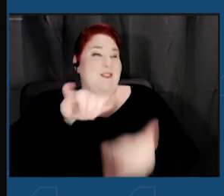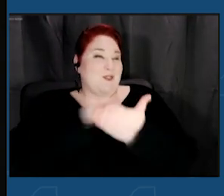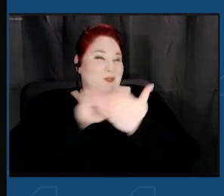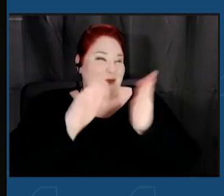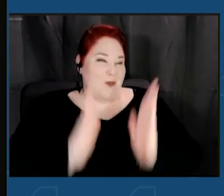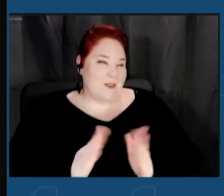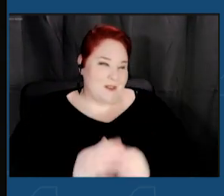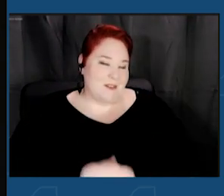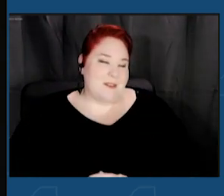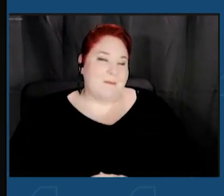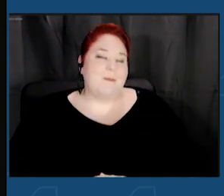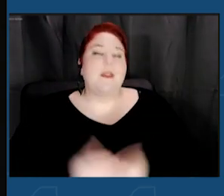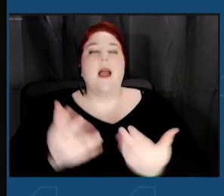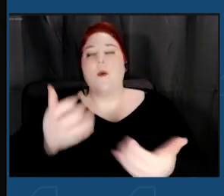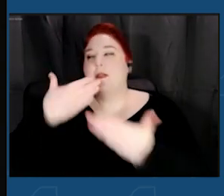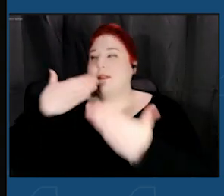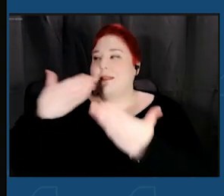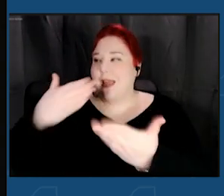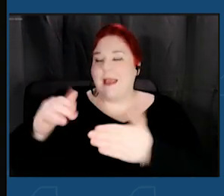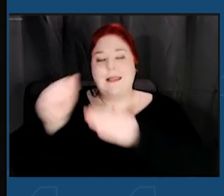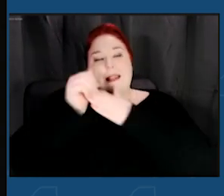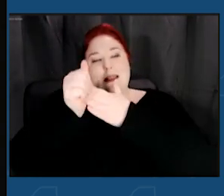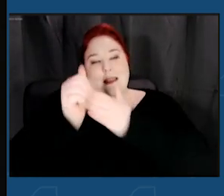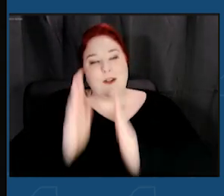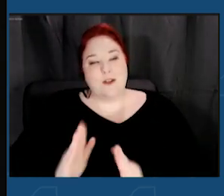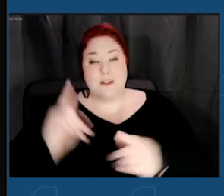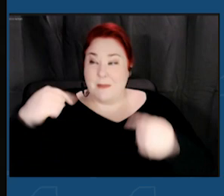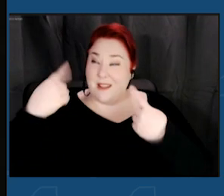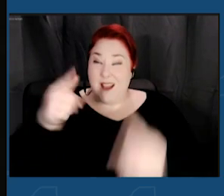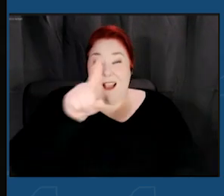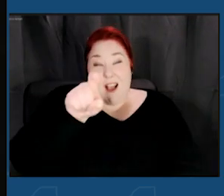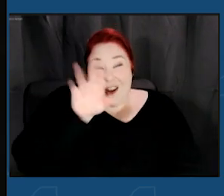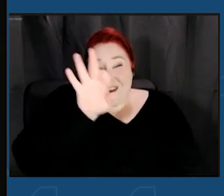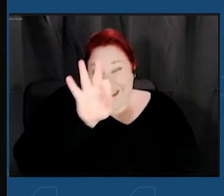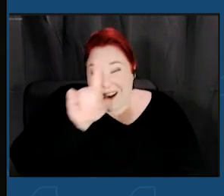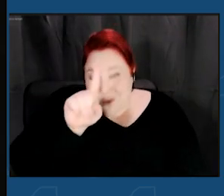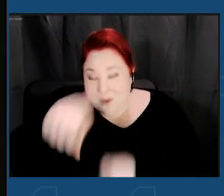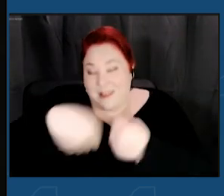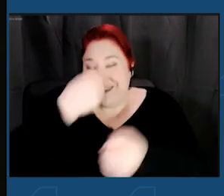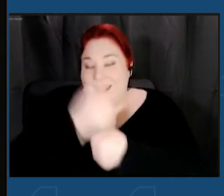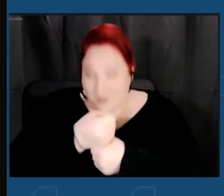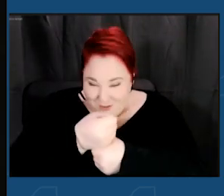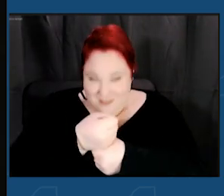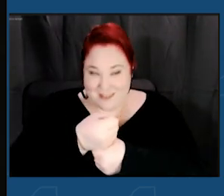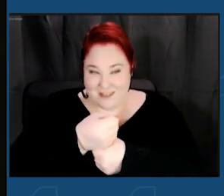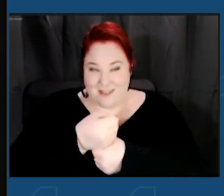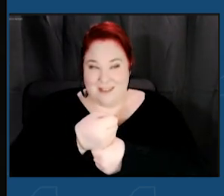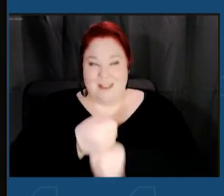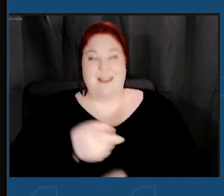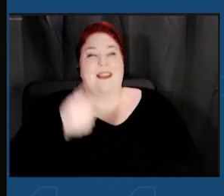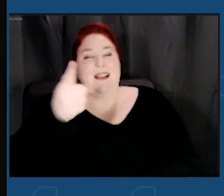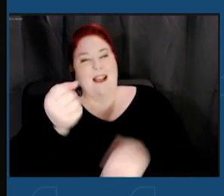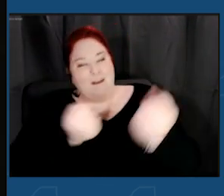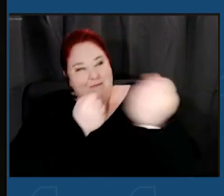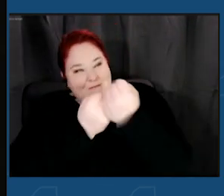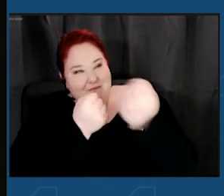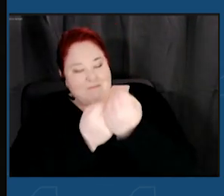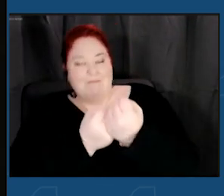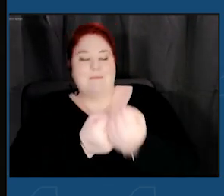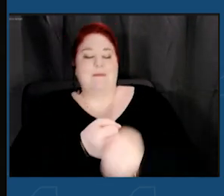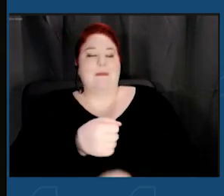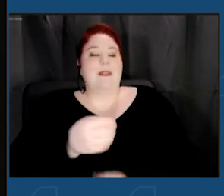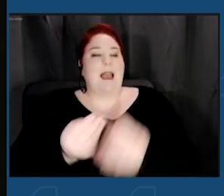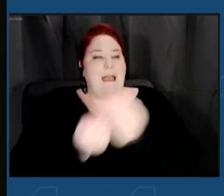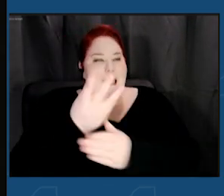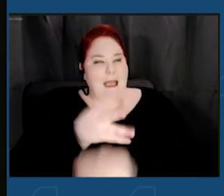this organization that's been doing this for 191 years, being a champion, promoting agriculture,